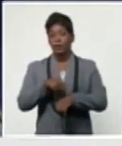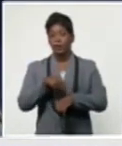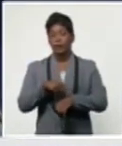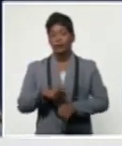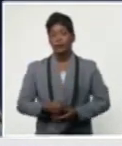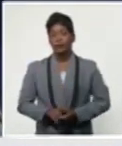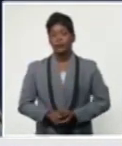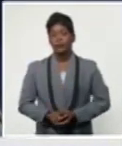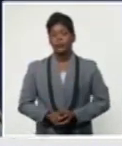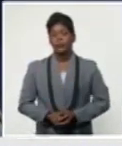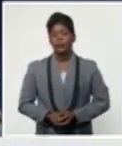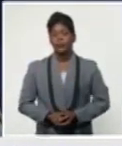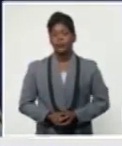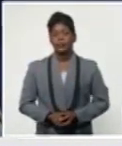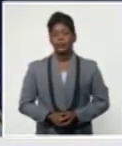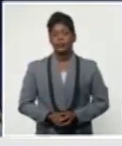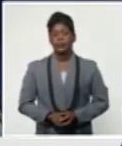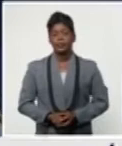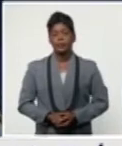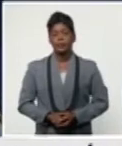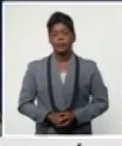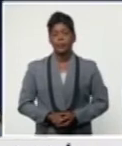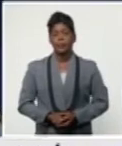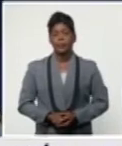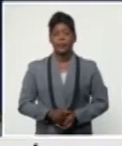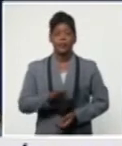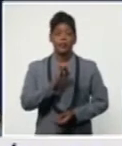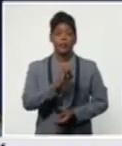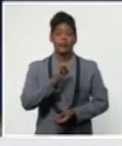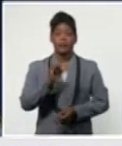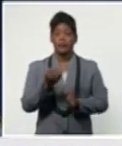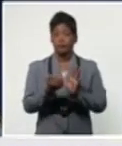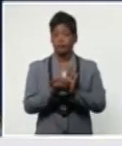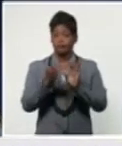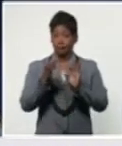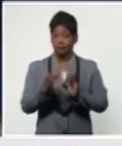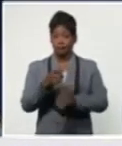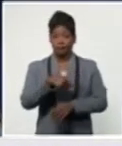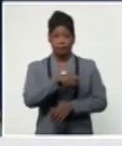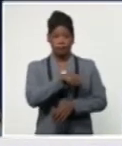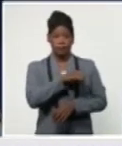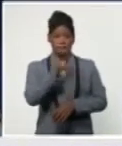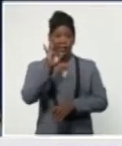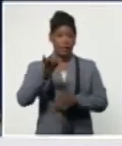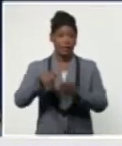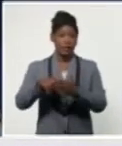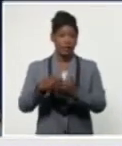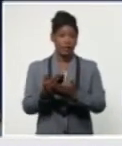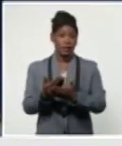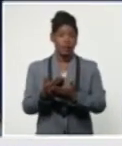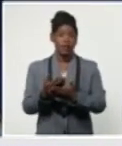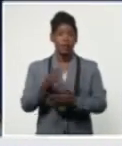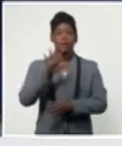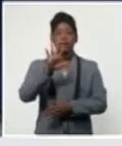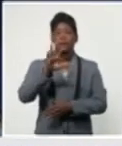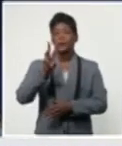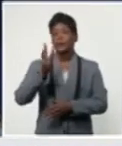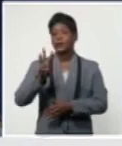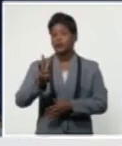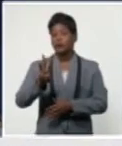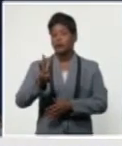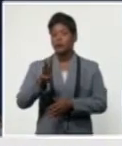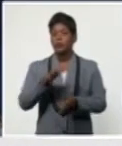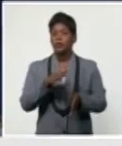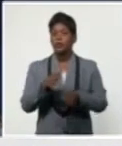been asymptomatic at the moment of their diagnosis. And if we take a look at the